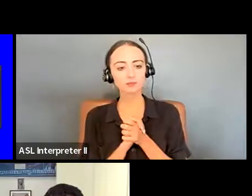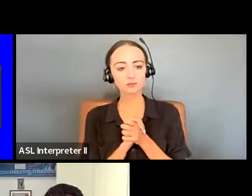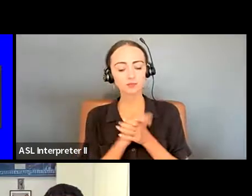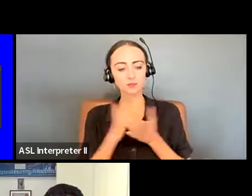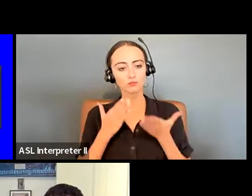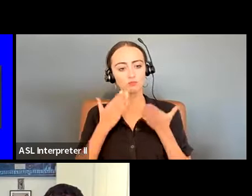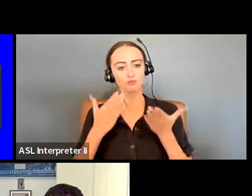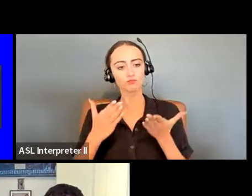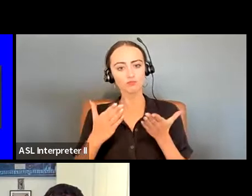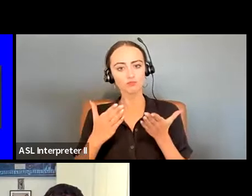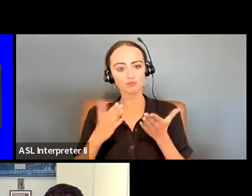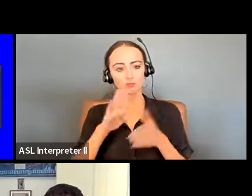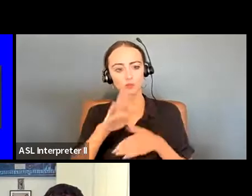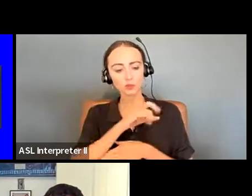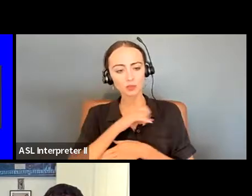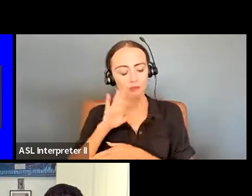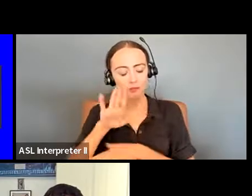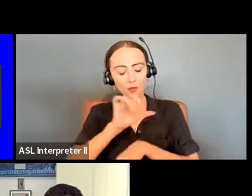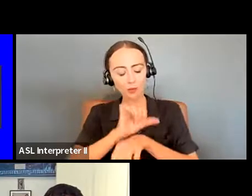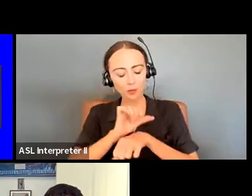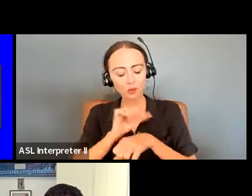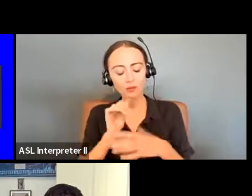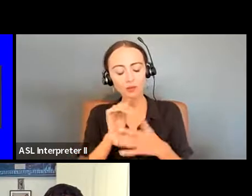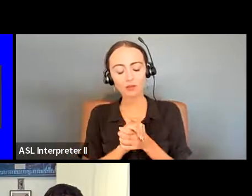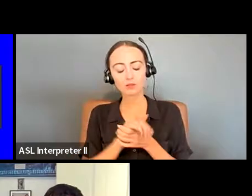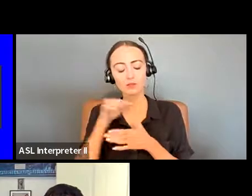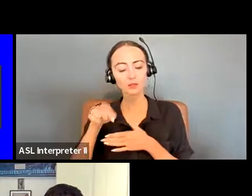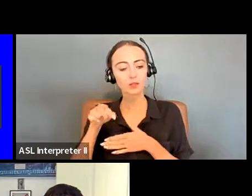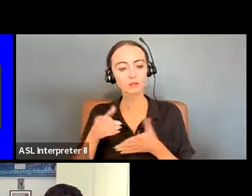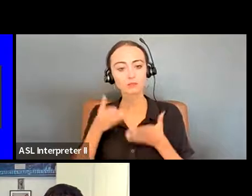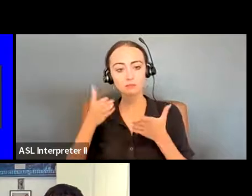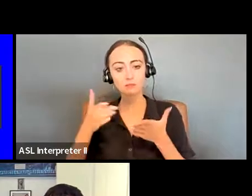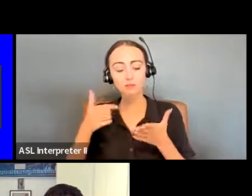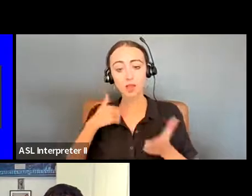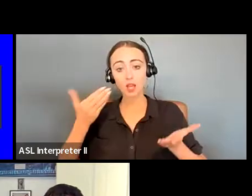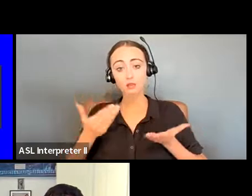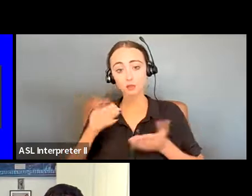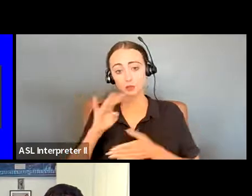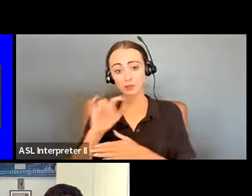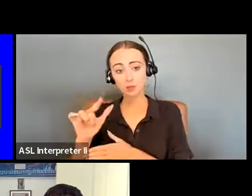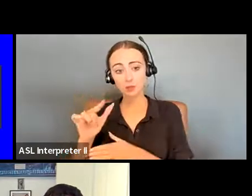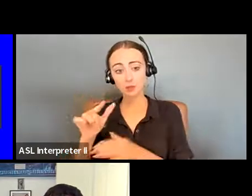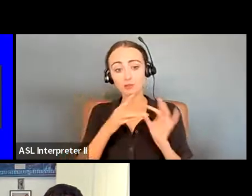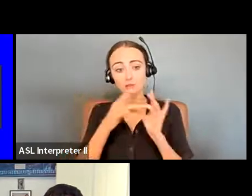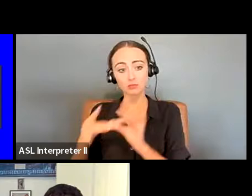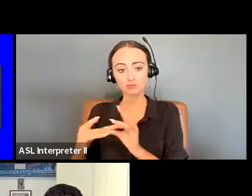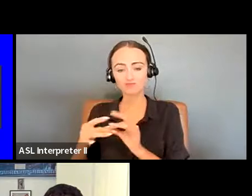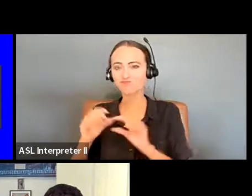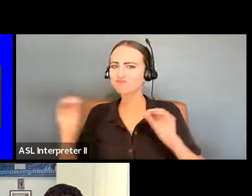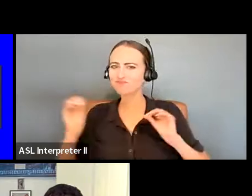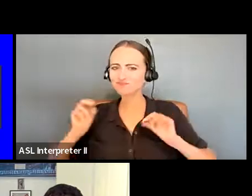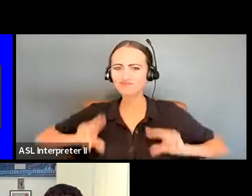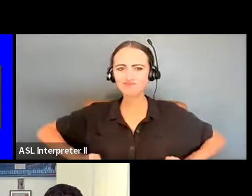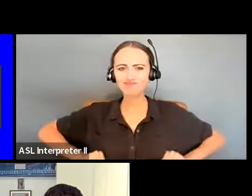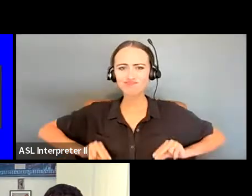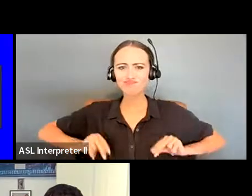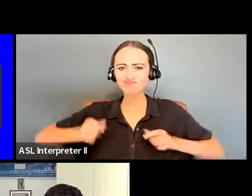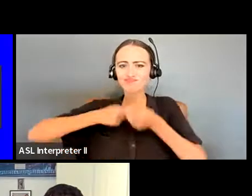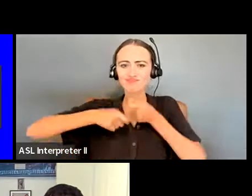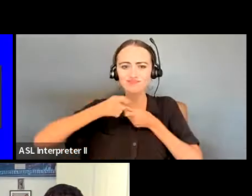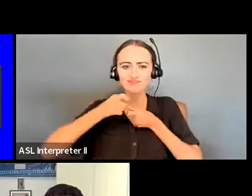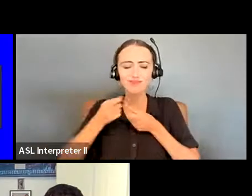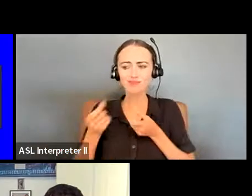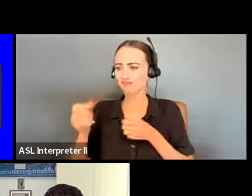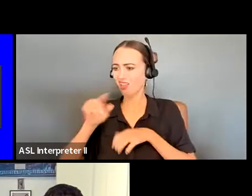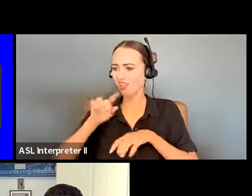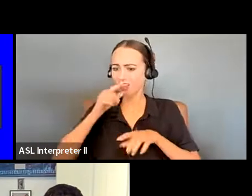this legislation and to your staff for their work on this markup. I introduced this bill in response to a lack of diaper changing accommodations in many places